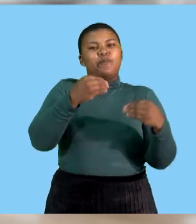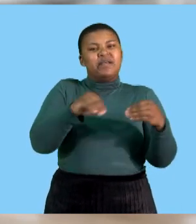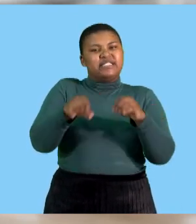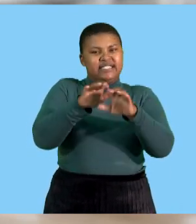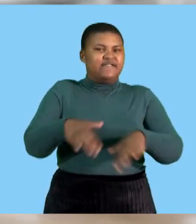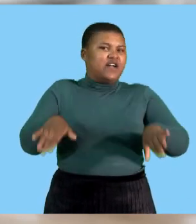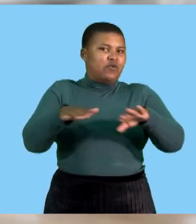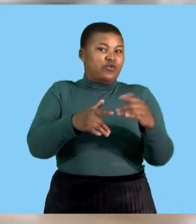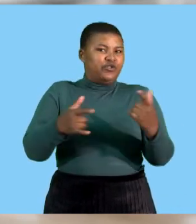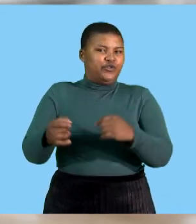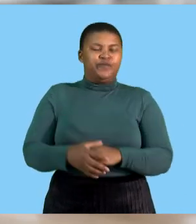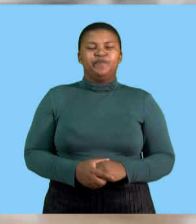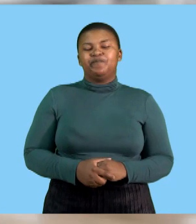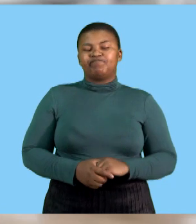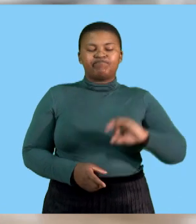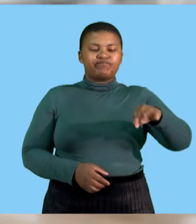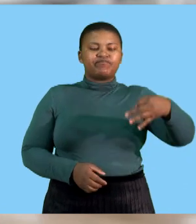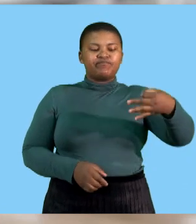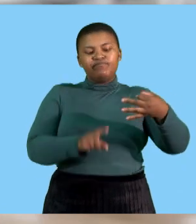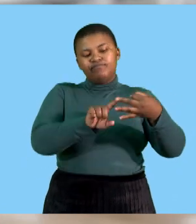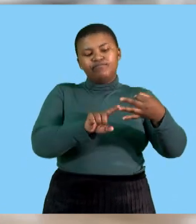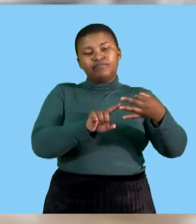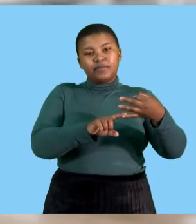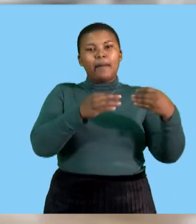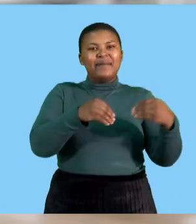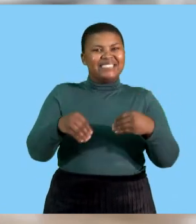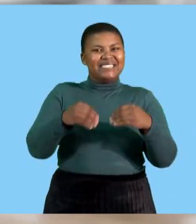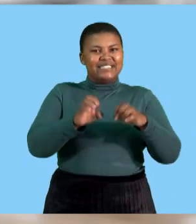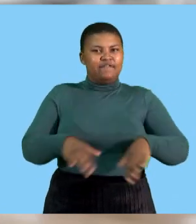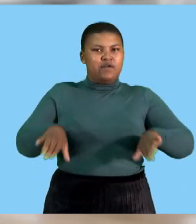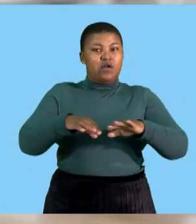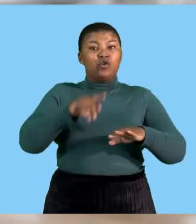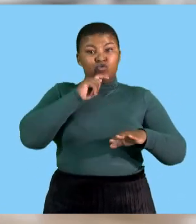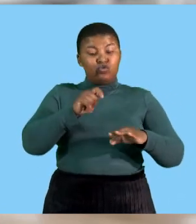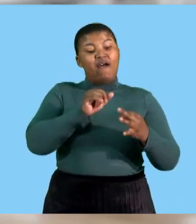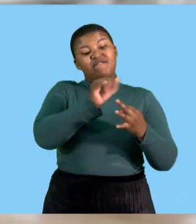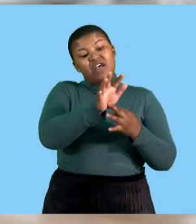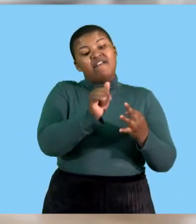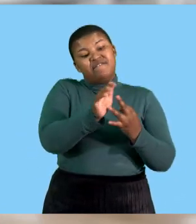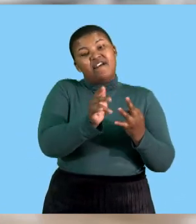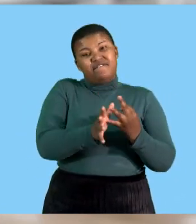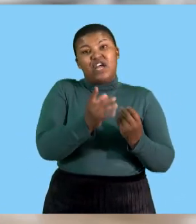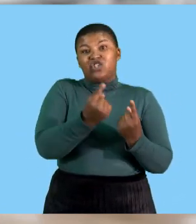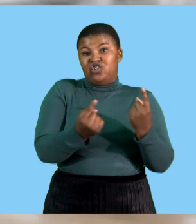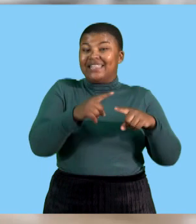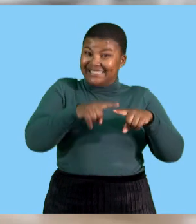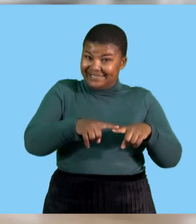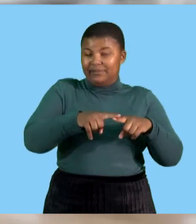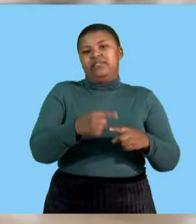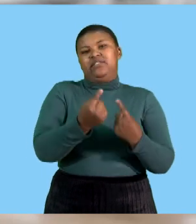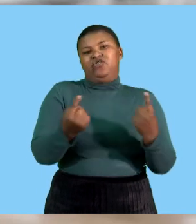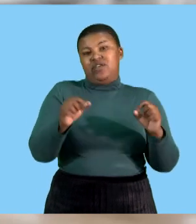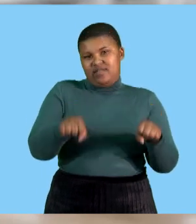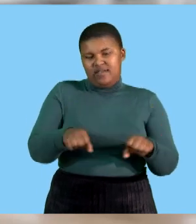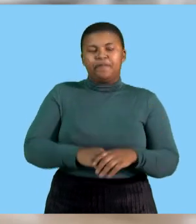business environments. Now, the three business environments have a direct impact on each other and are very